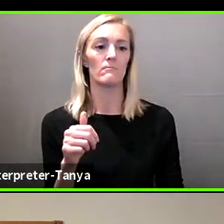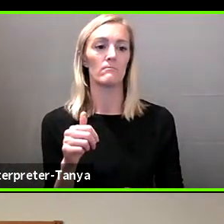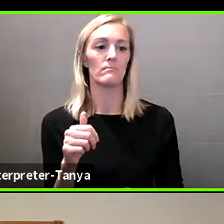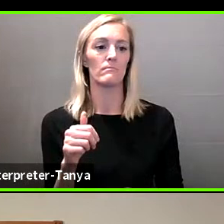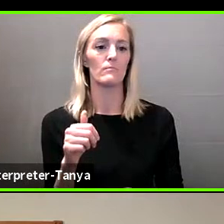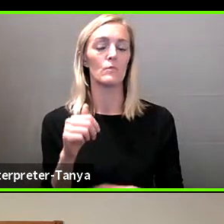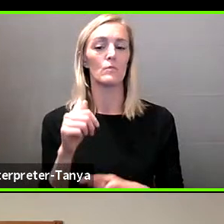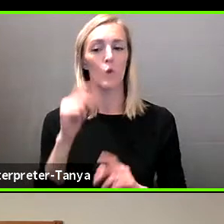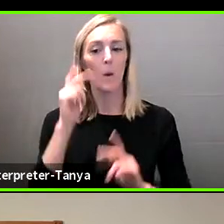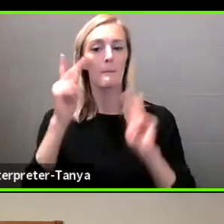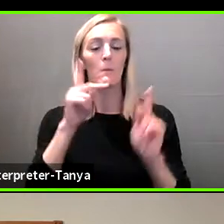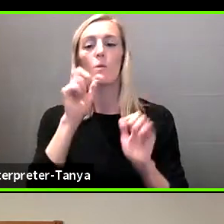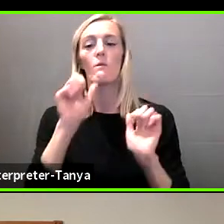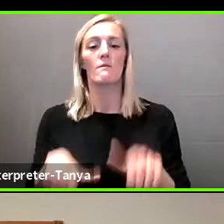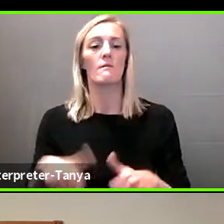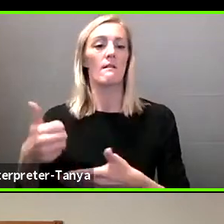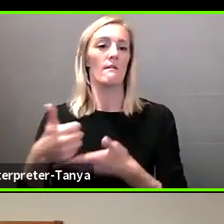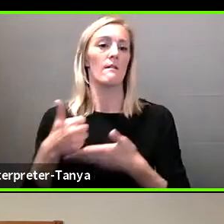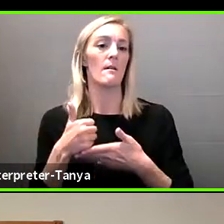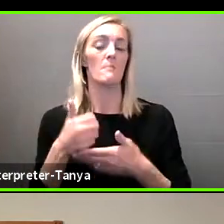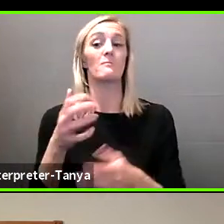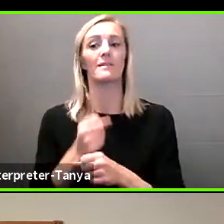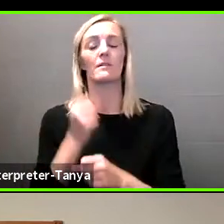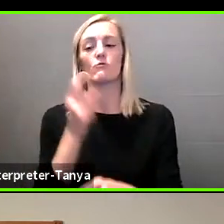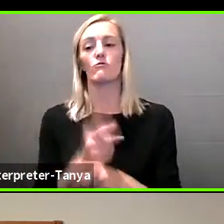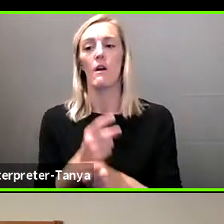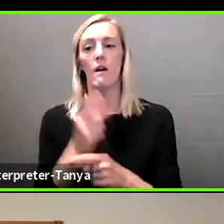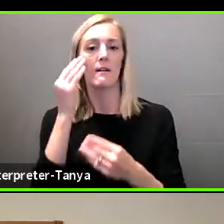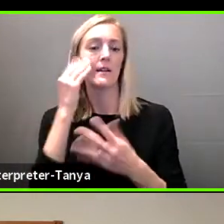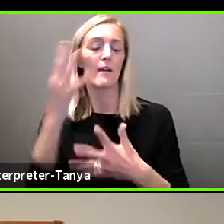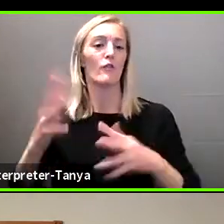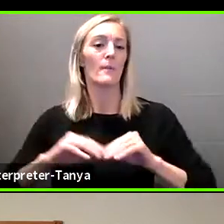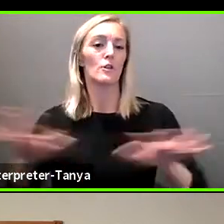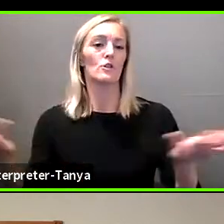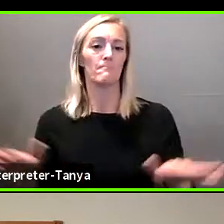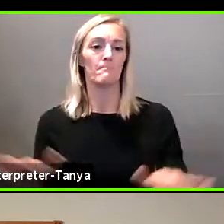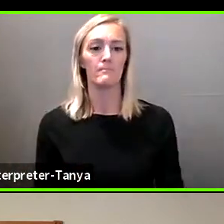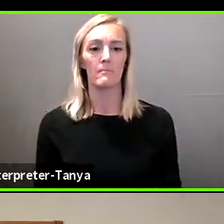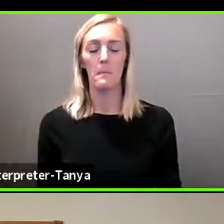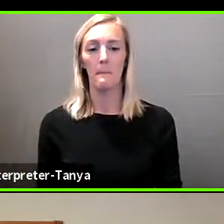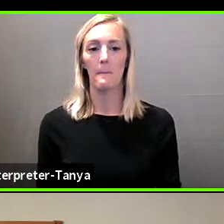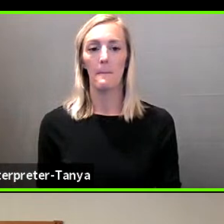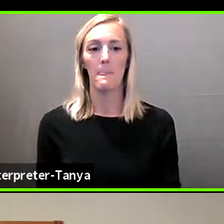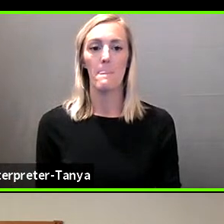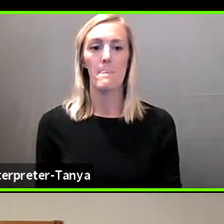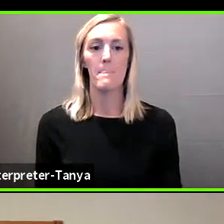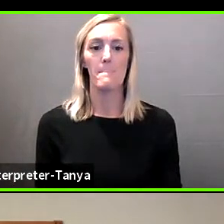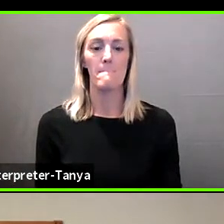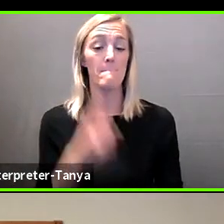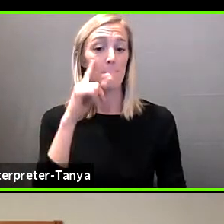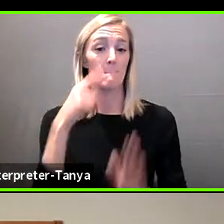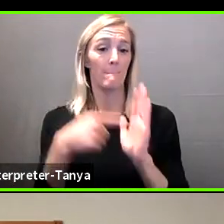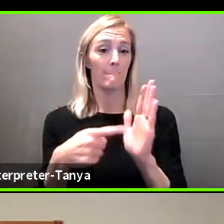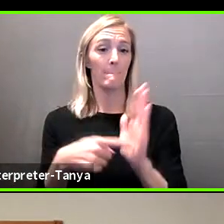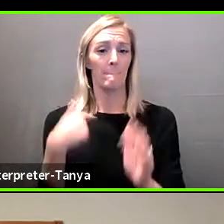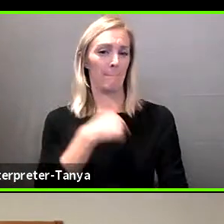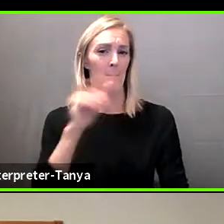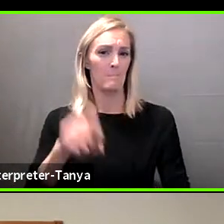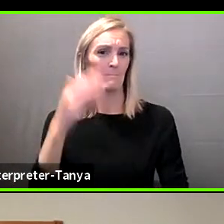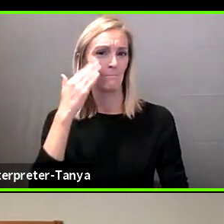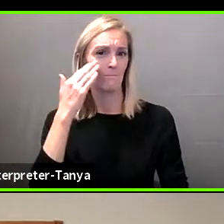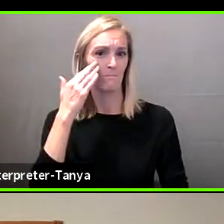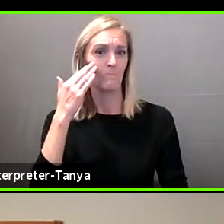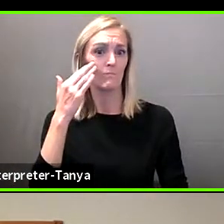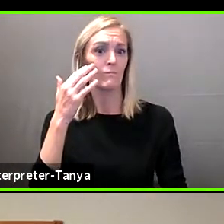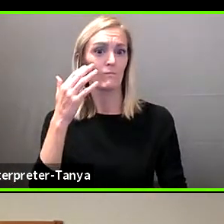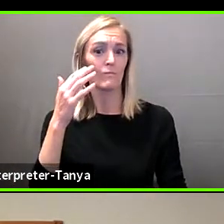persons who can help them get the right information out there. We, for instance, need to know how to navigate the information